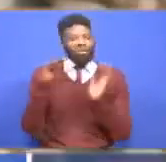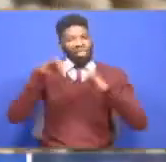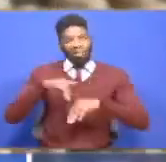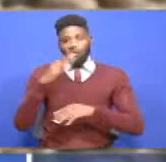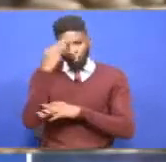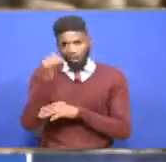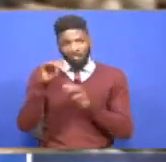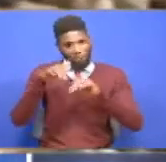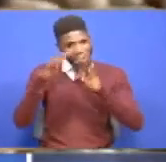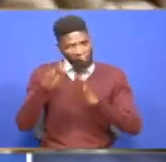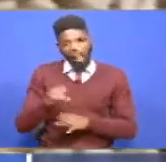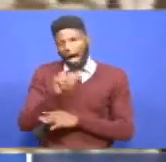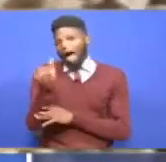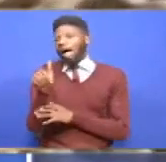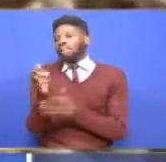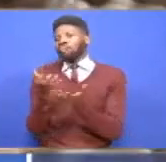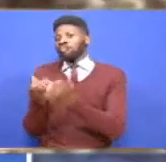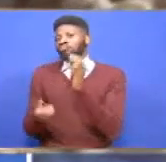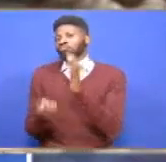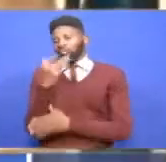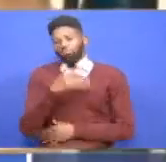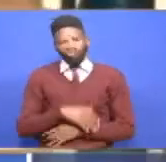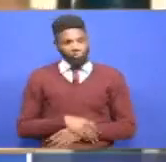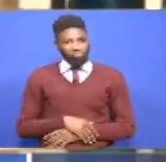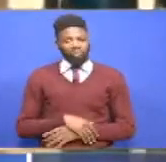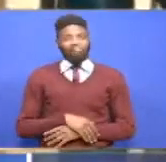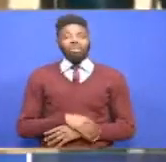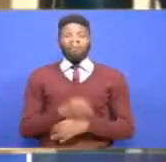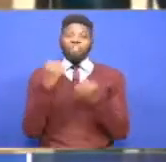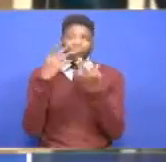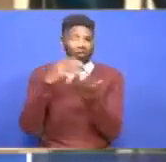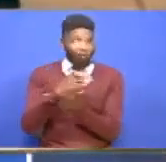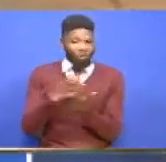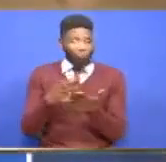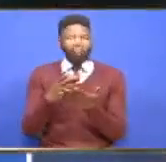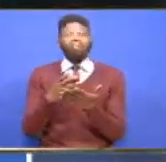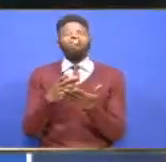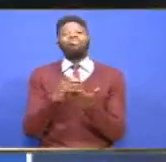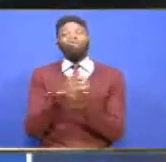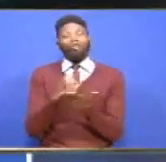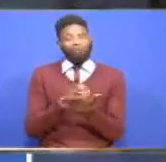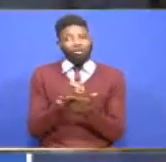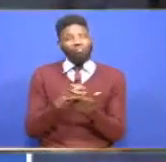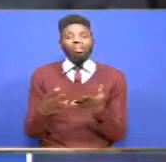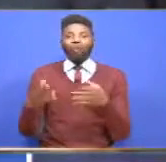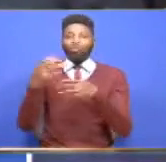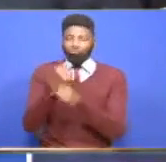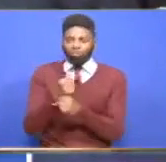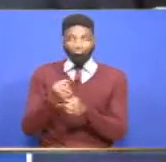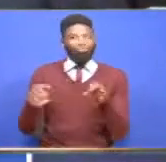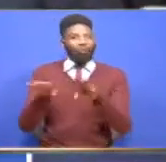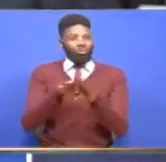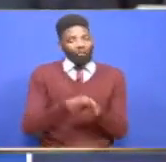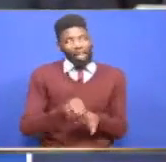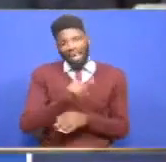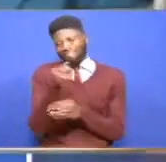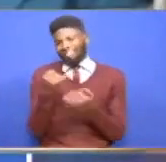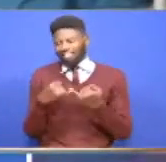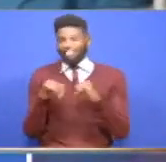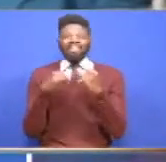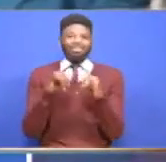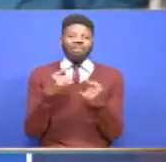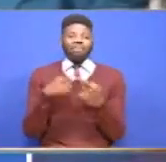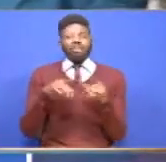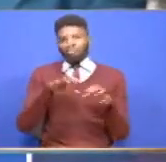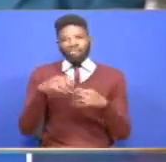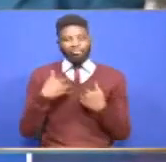income. These have seen a number of coffee societies close shop as others struggle to remain afloat. According to the Coffee Revival Task